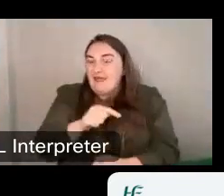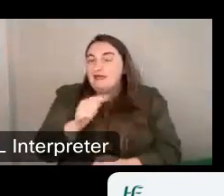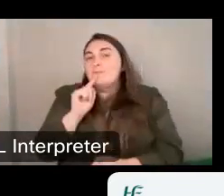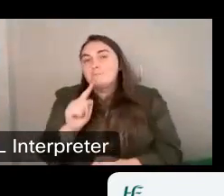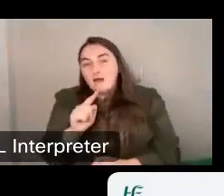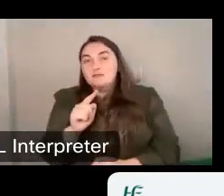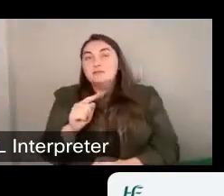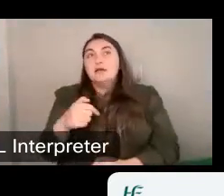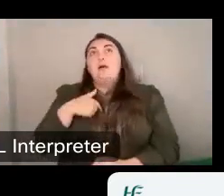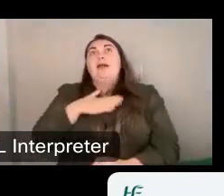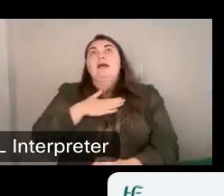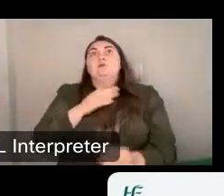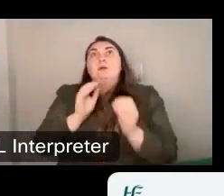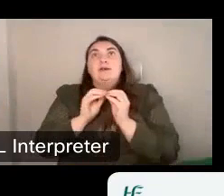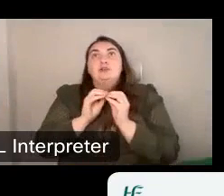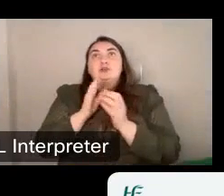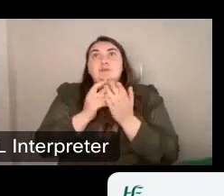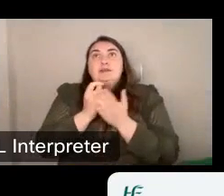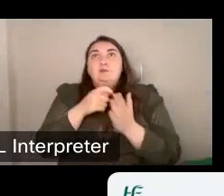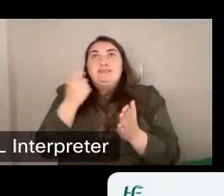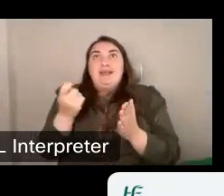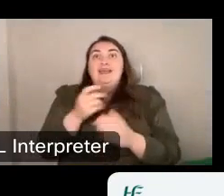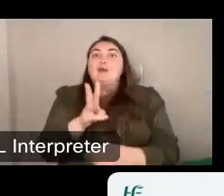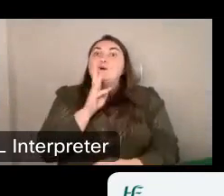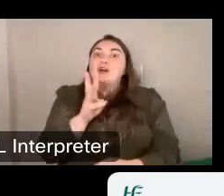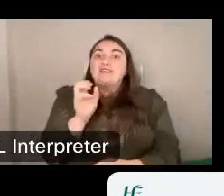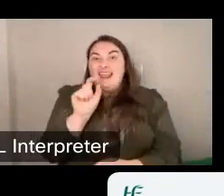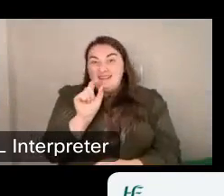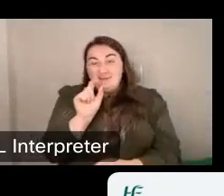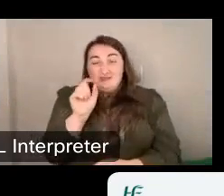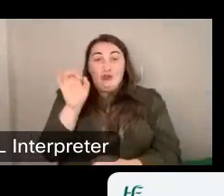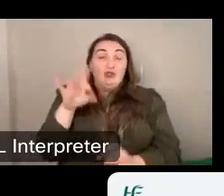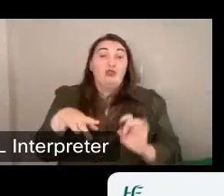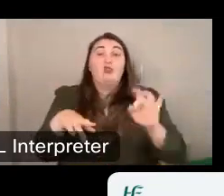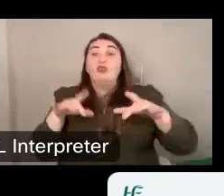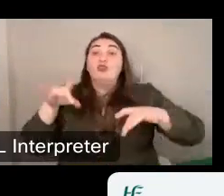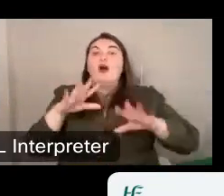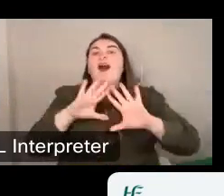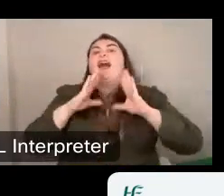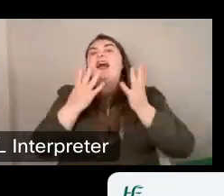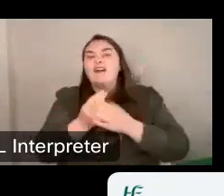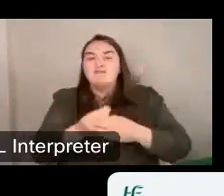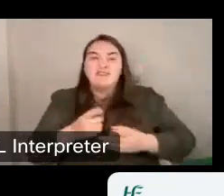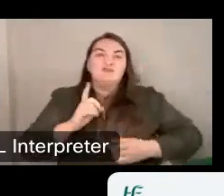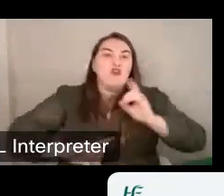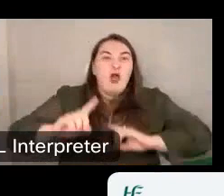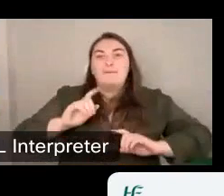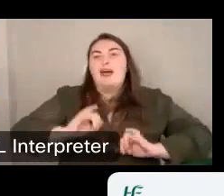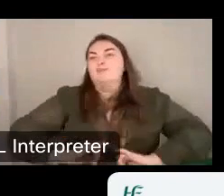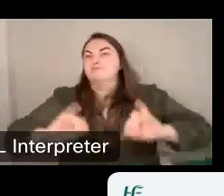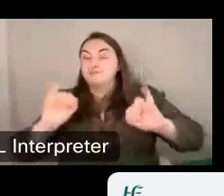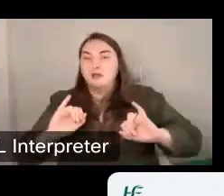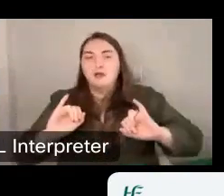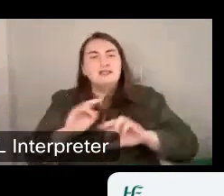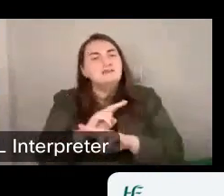because often we bandy around words a little bit carelessly, saying that everything is trauma or traumatic. It's not.